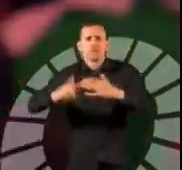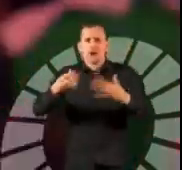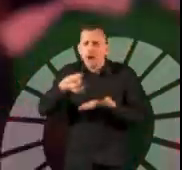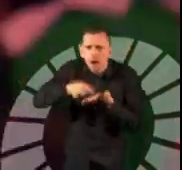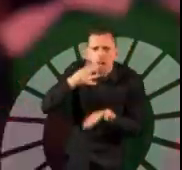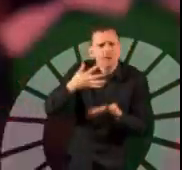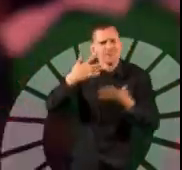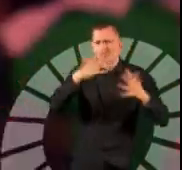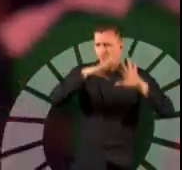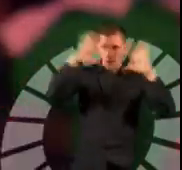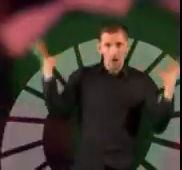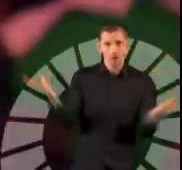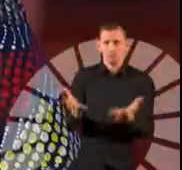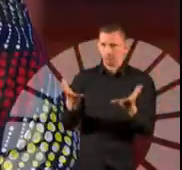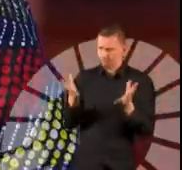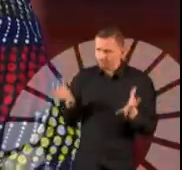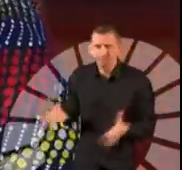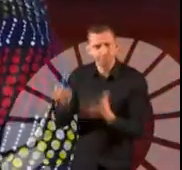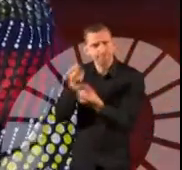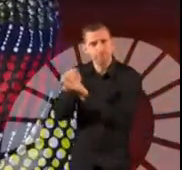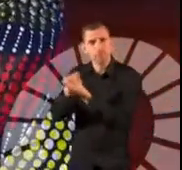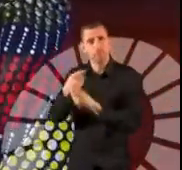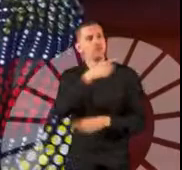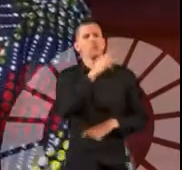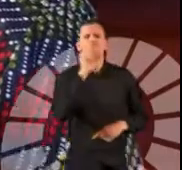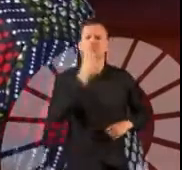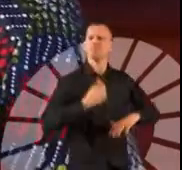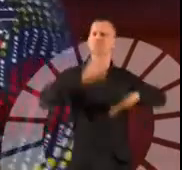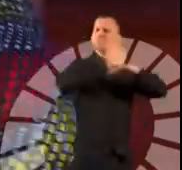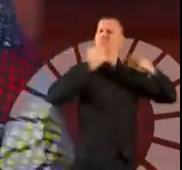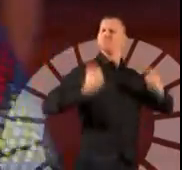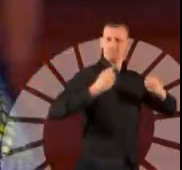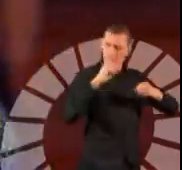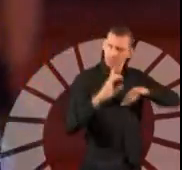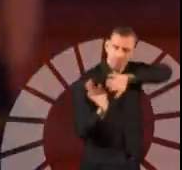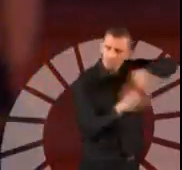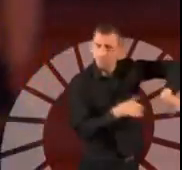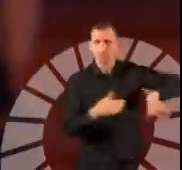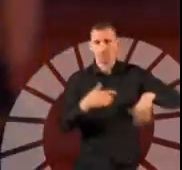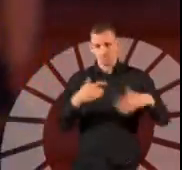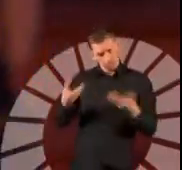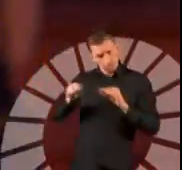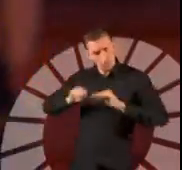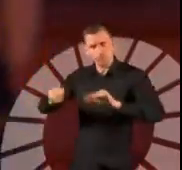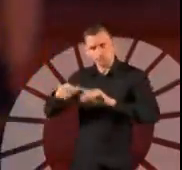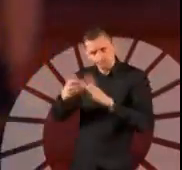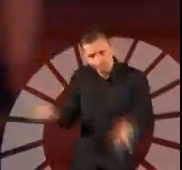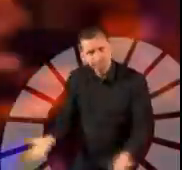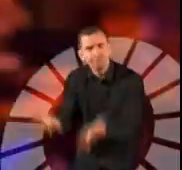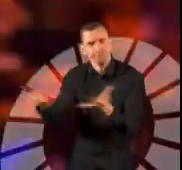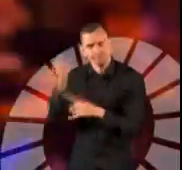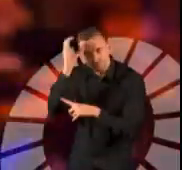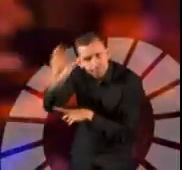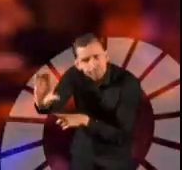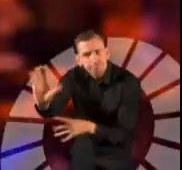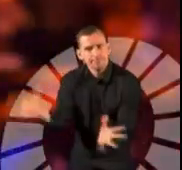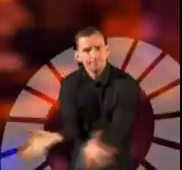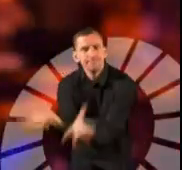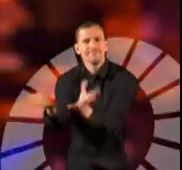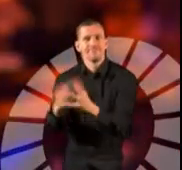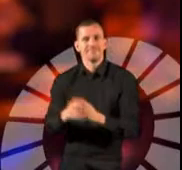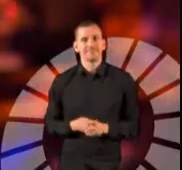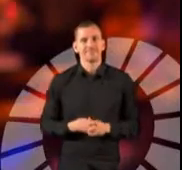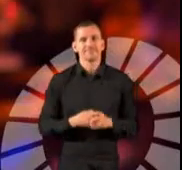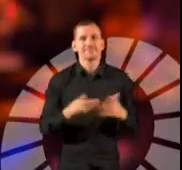adequate funding and resourcing in girls' education. Now, this one is to the world leaders in this room. Those plans to cut down on international and domestic